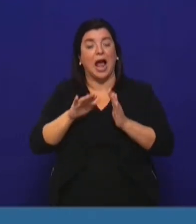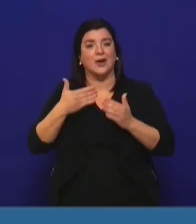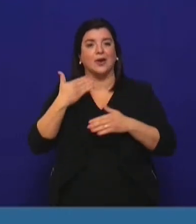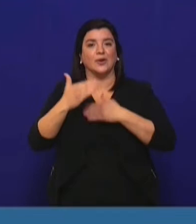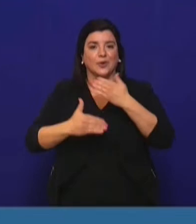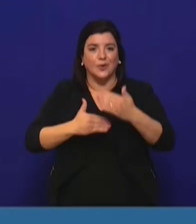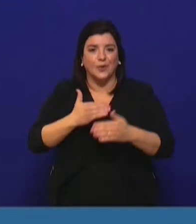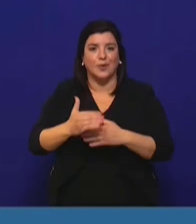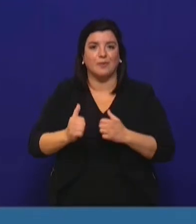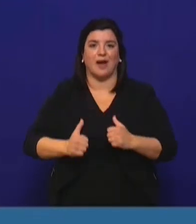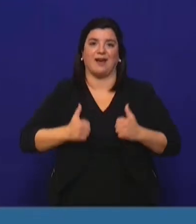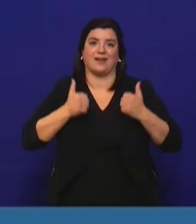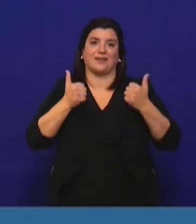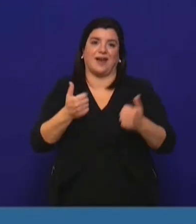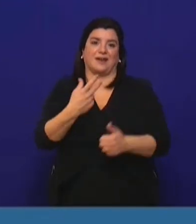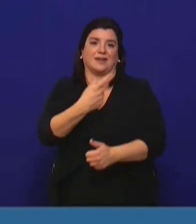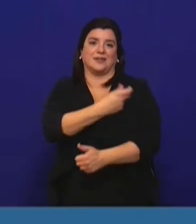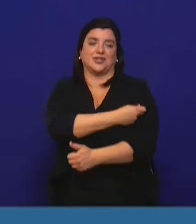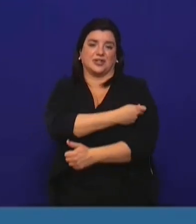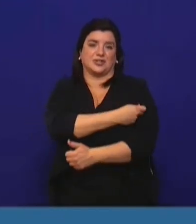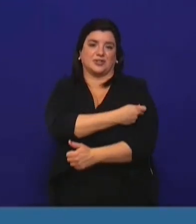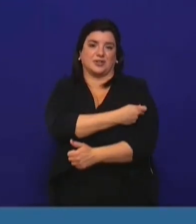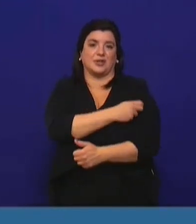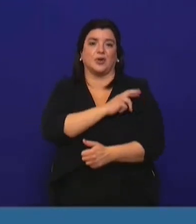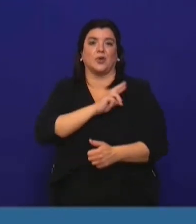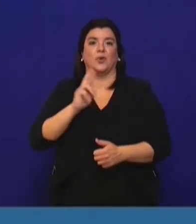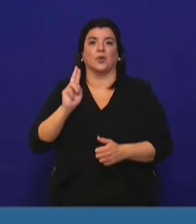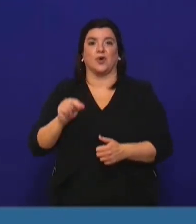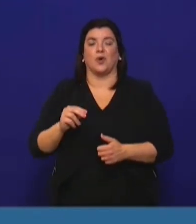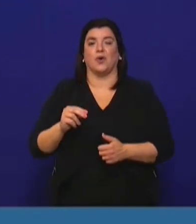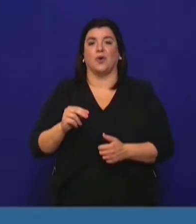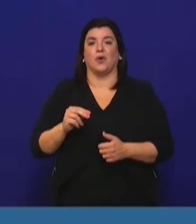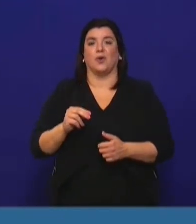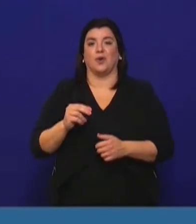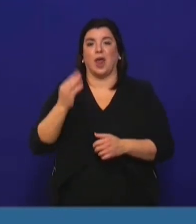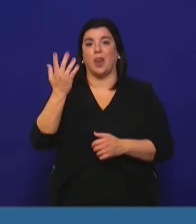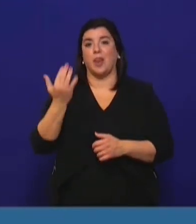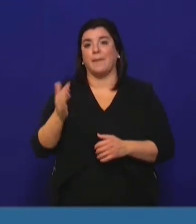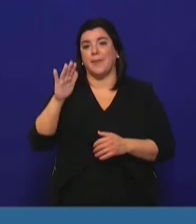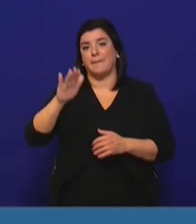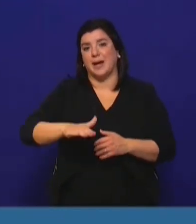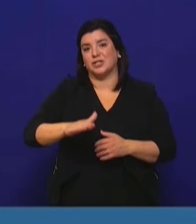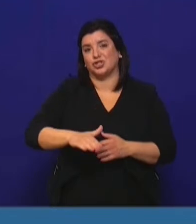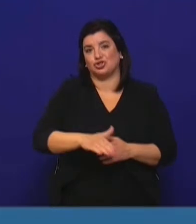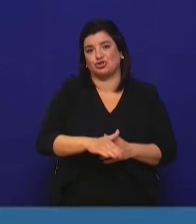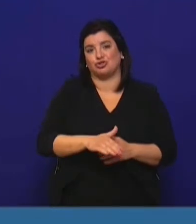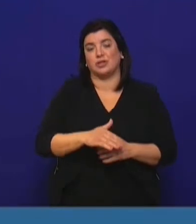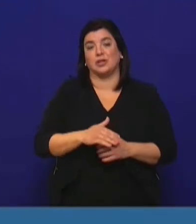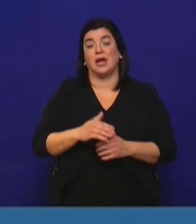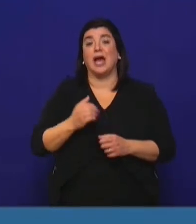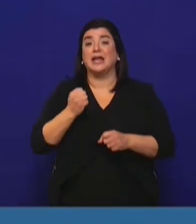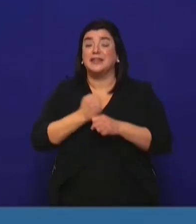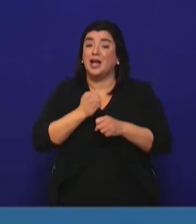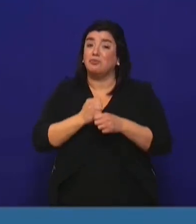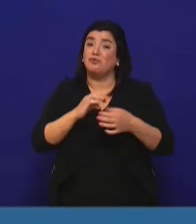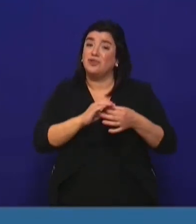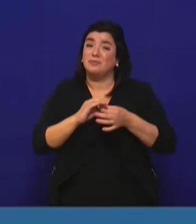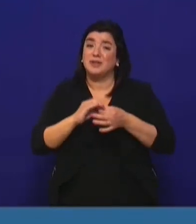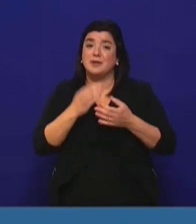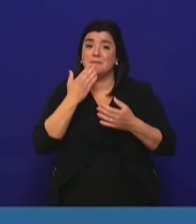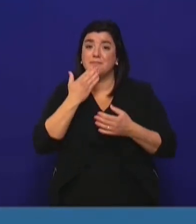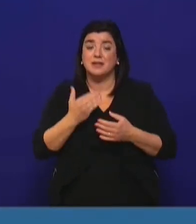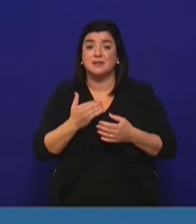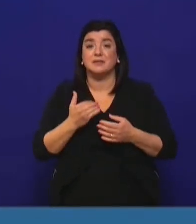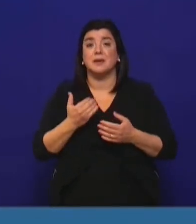l-impatt tal-tilqim li aħna jirnexxielna nżommu n-numri baxxi. Ejja naħdmu flimkien ħalli dak li